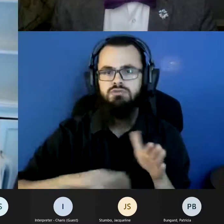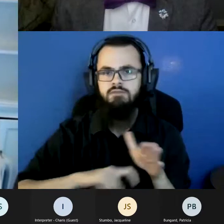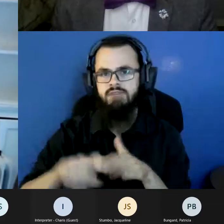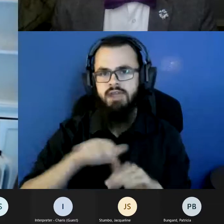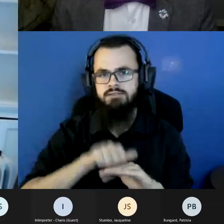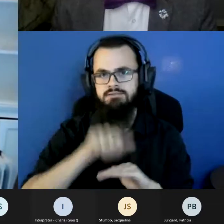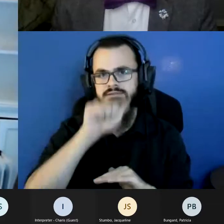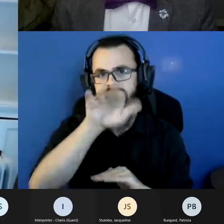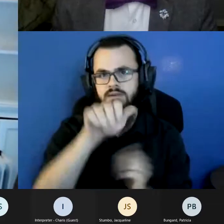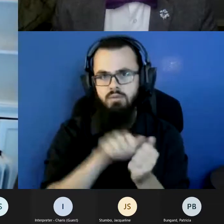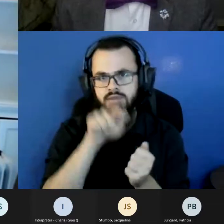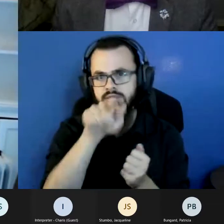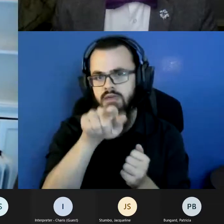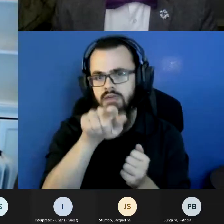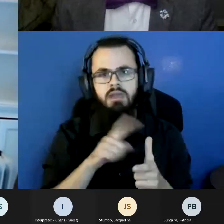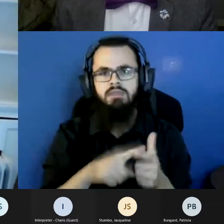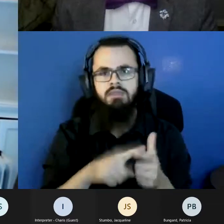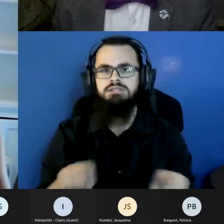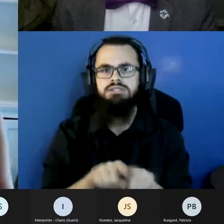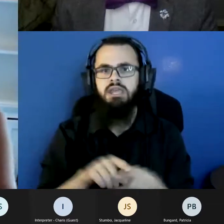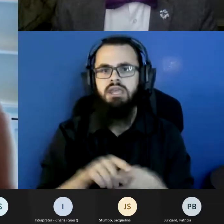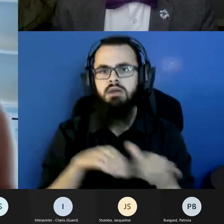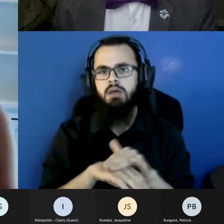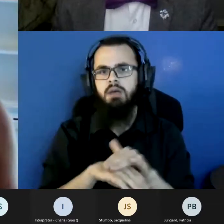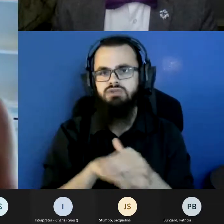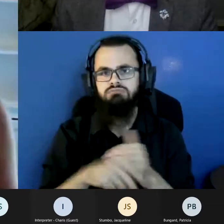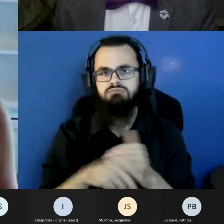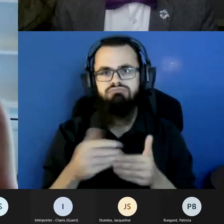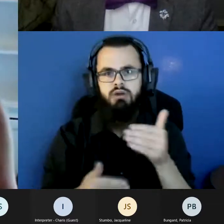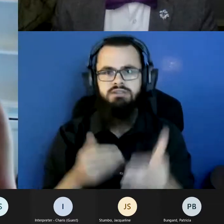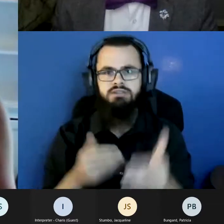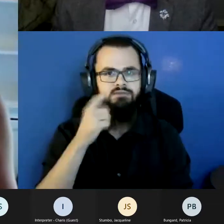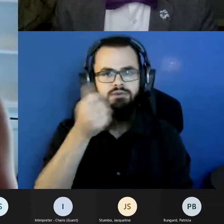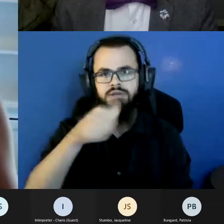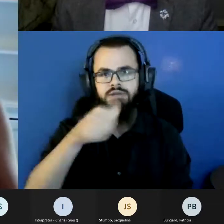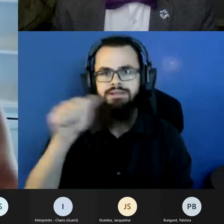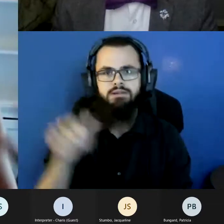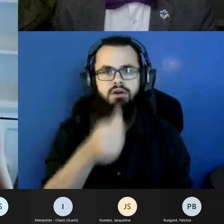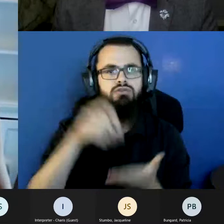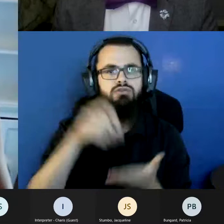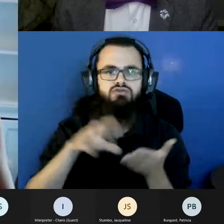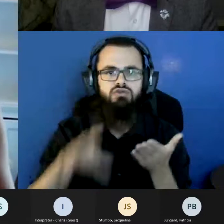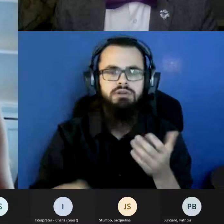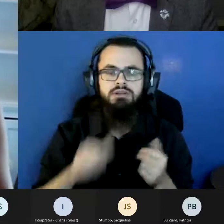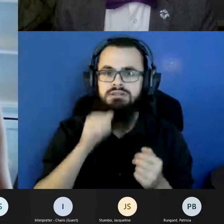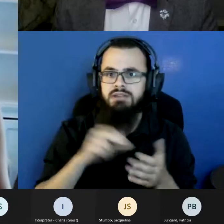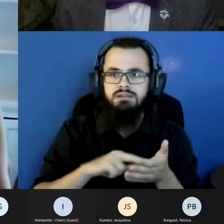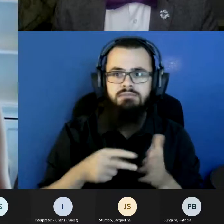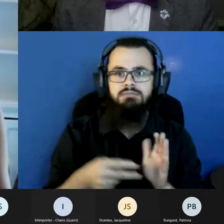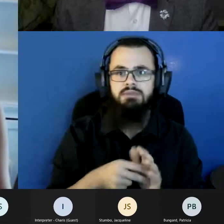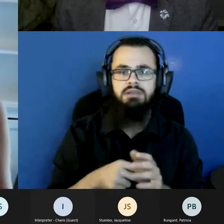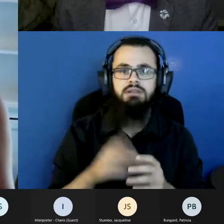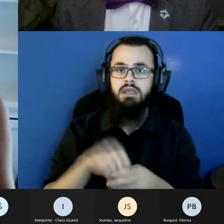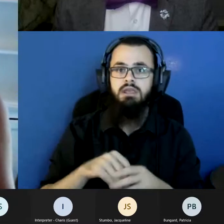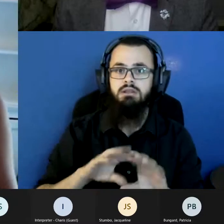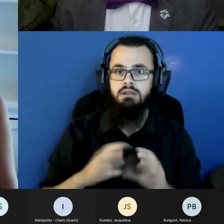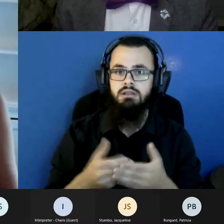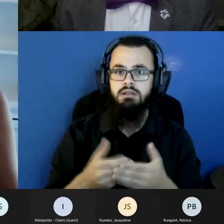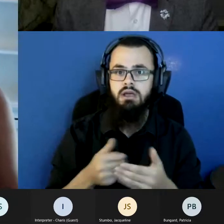accommodation process that anyone would have. So that doesn't necessarily mean that they'll be in the classroom without a